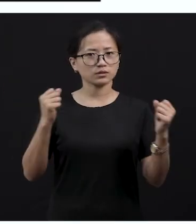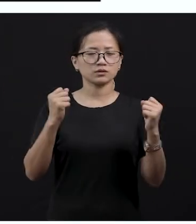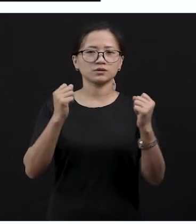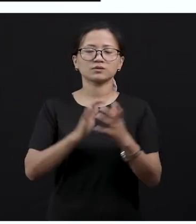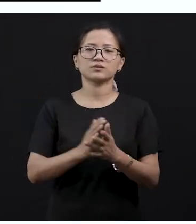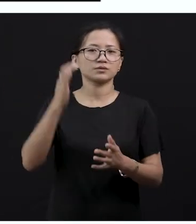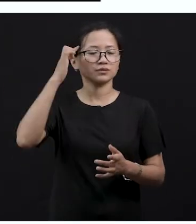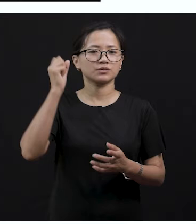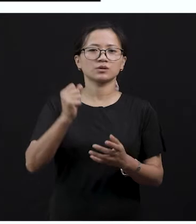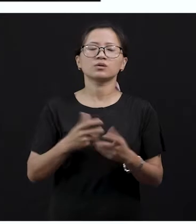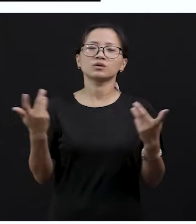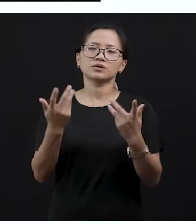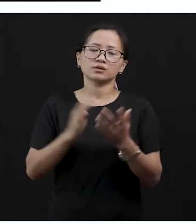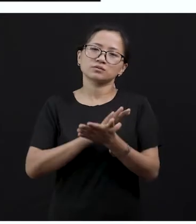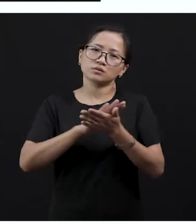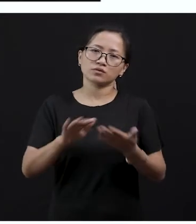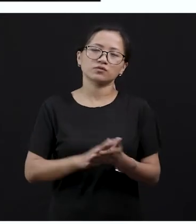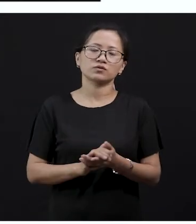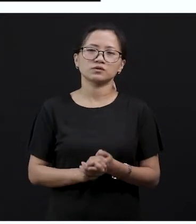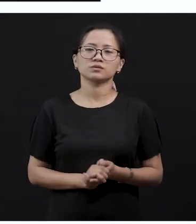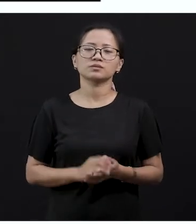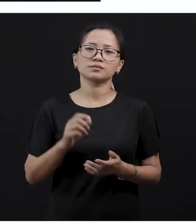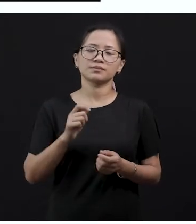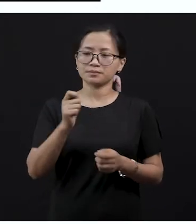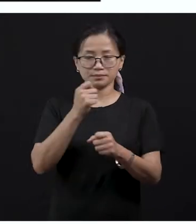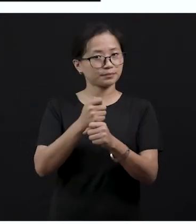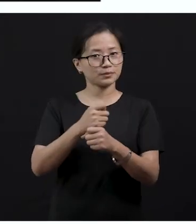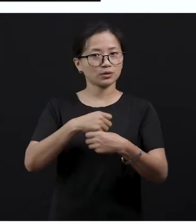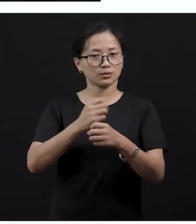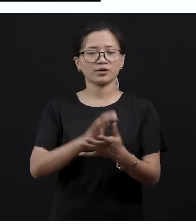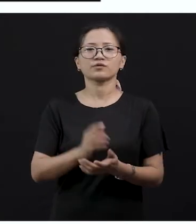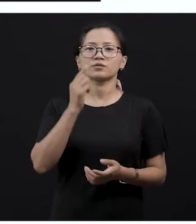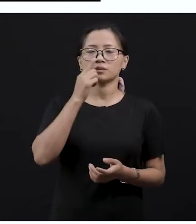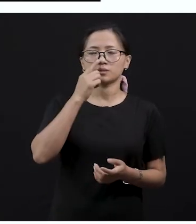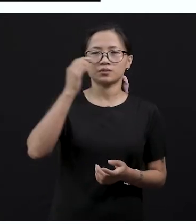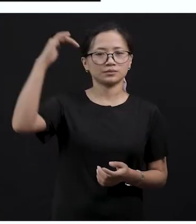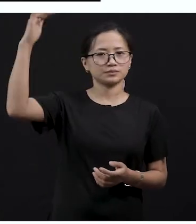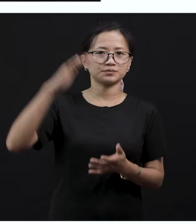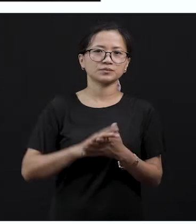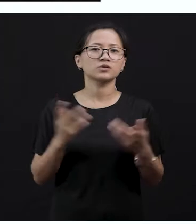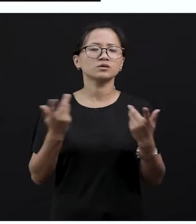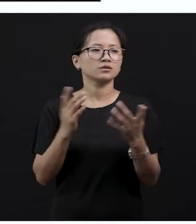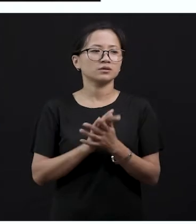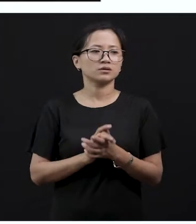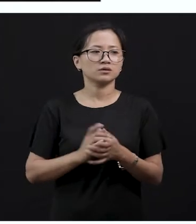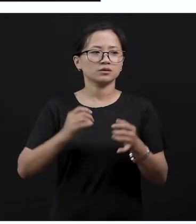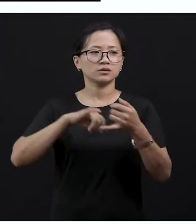has done for the women. Okay, the first one I'm going to explain is the sati system.